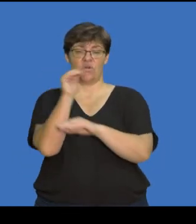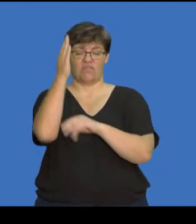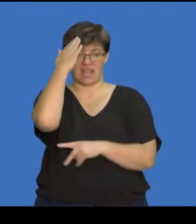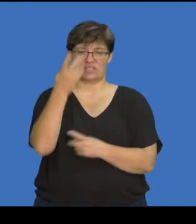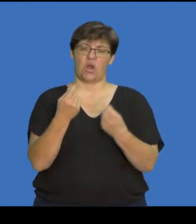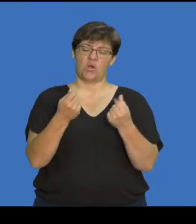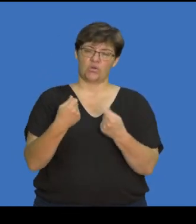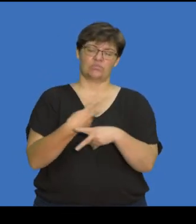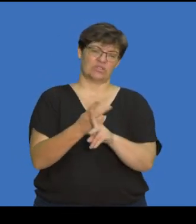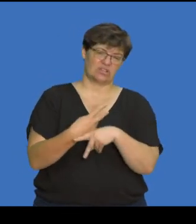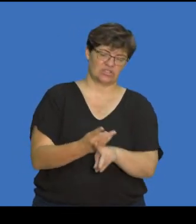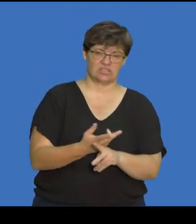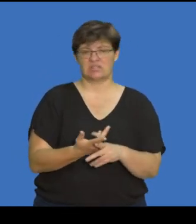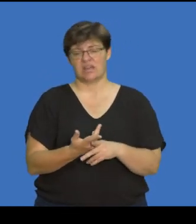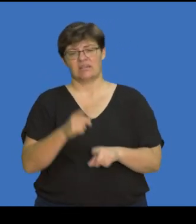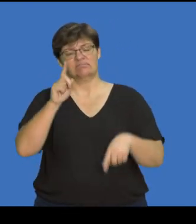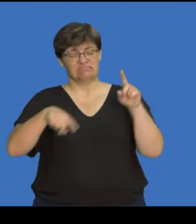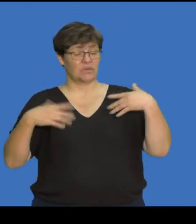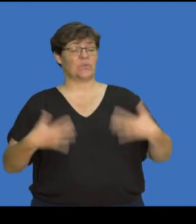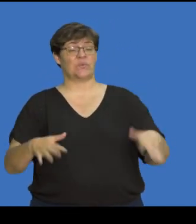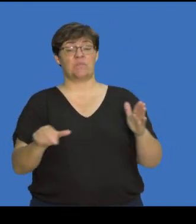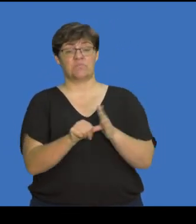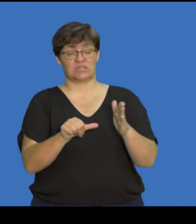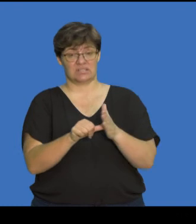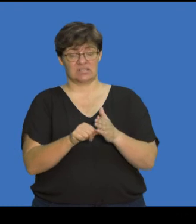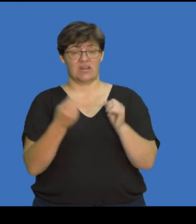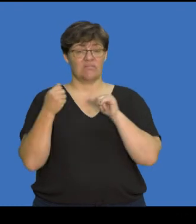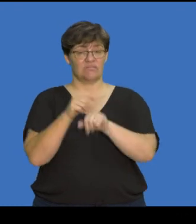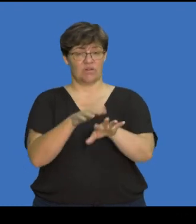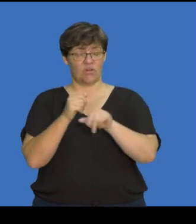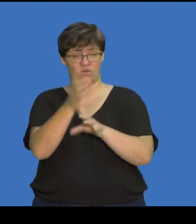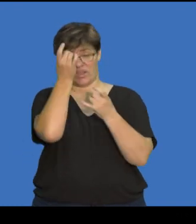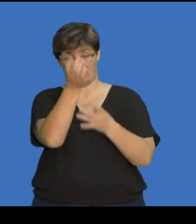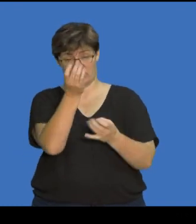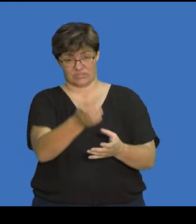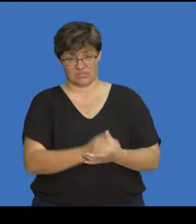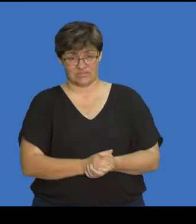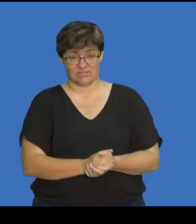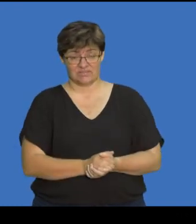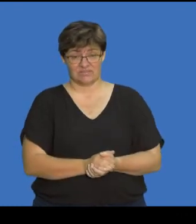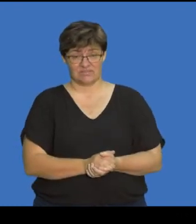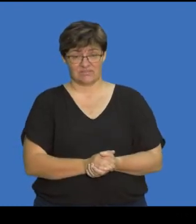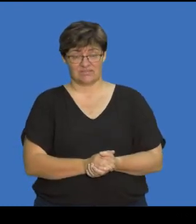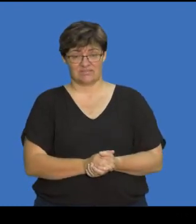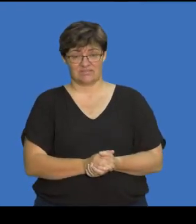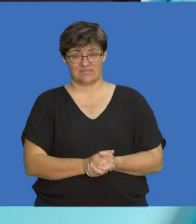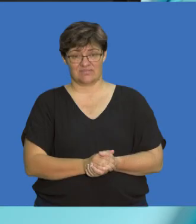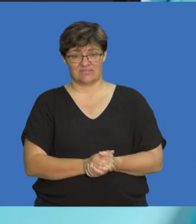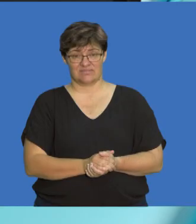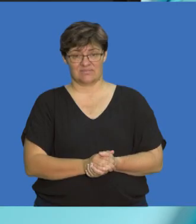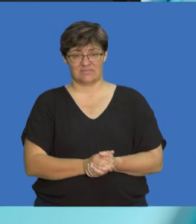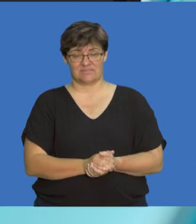production, and very important, the flow of information. Okay, guys, so